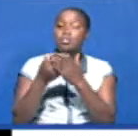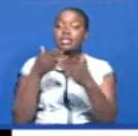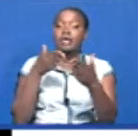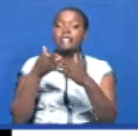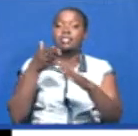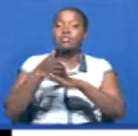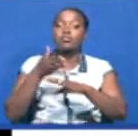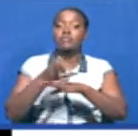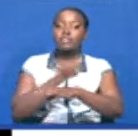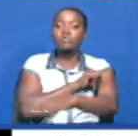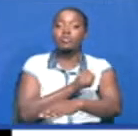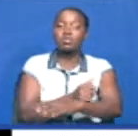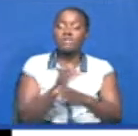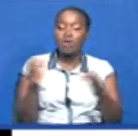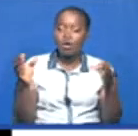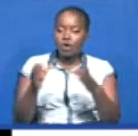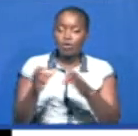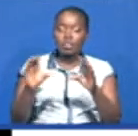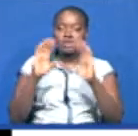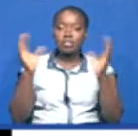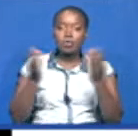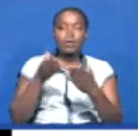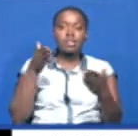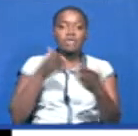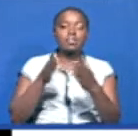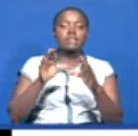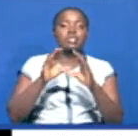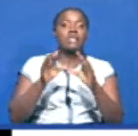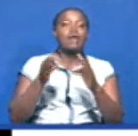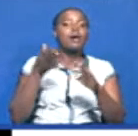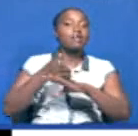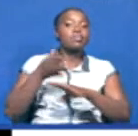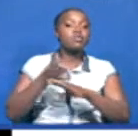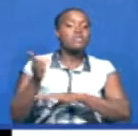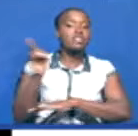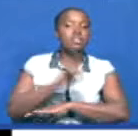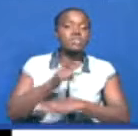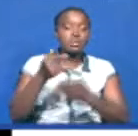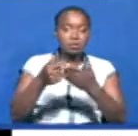for organizing the World Anti-Counterfeit Day to discuss